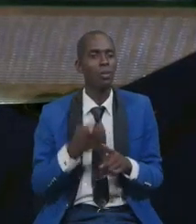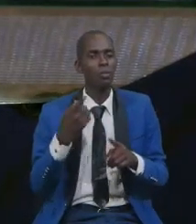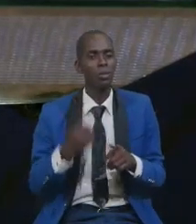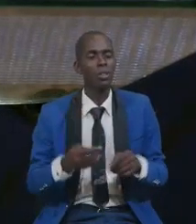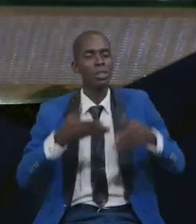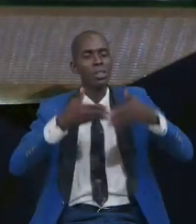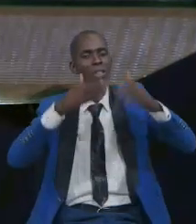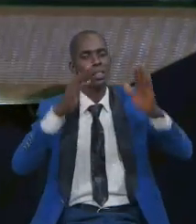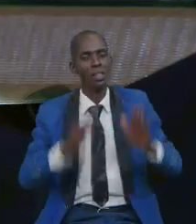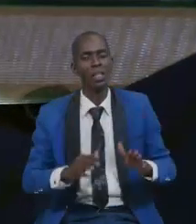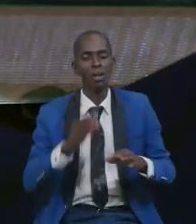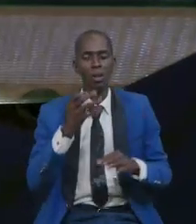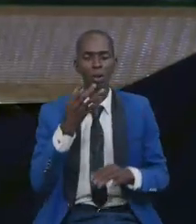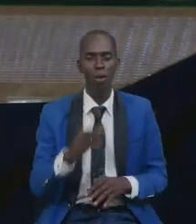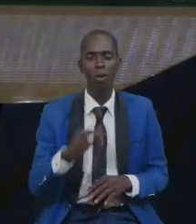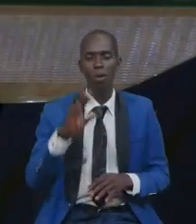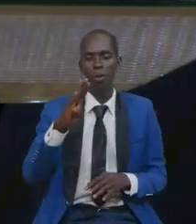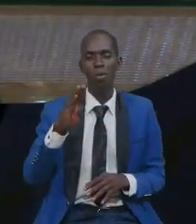of Babylon.